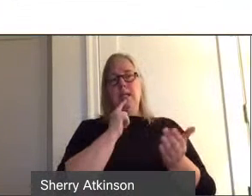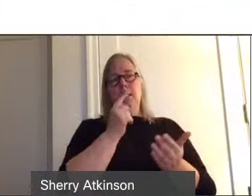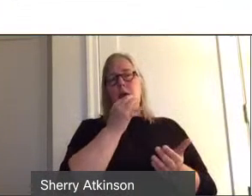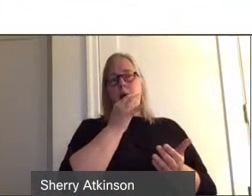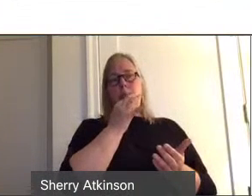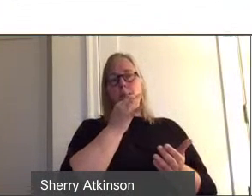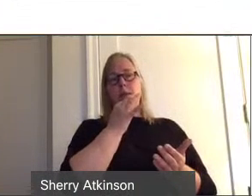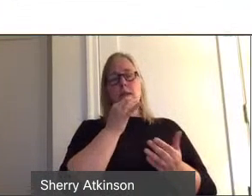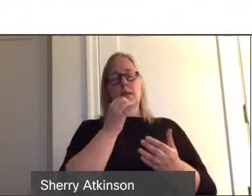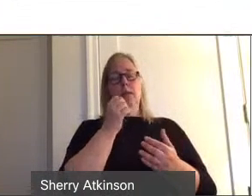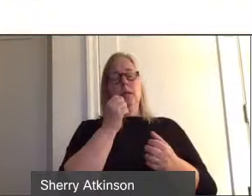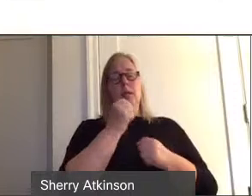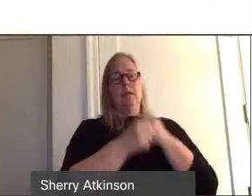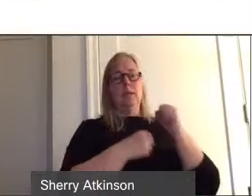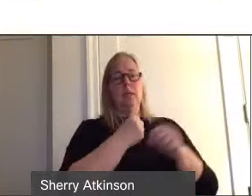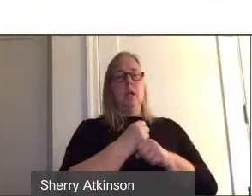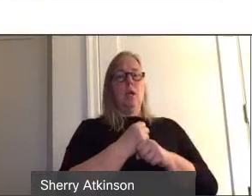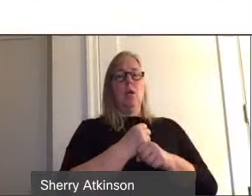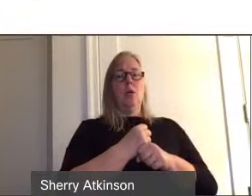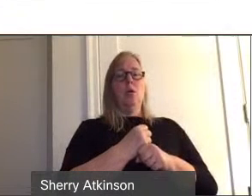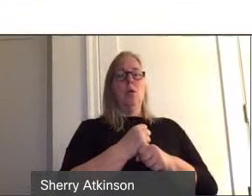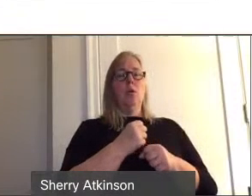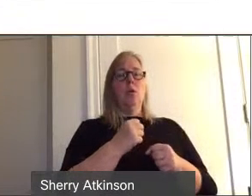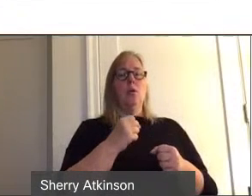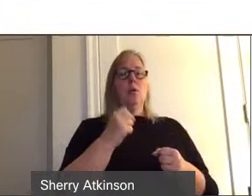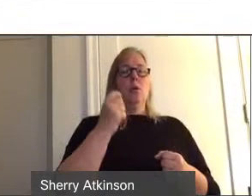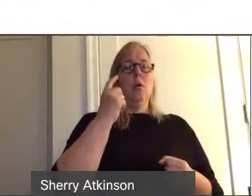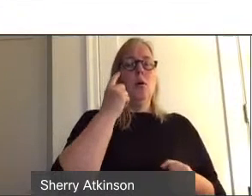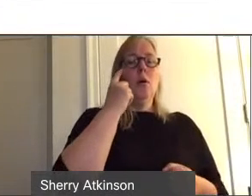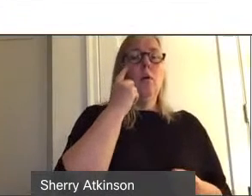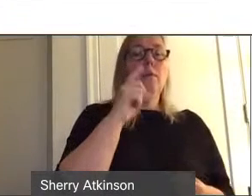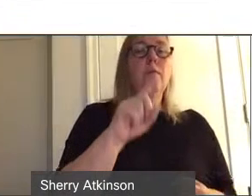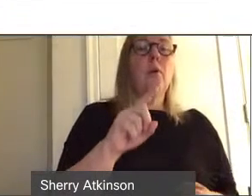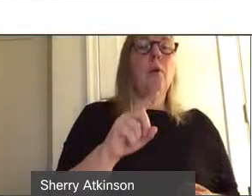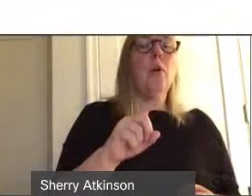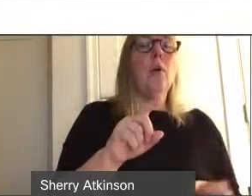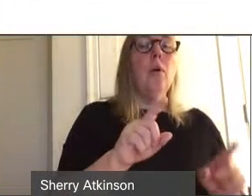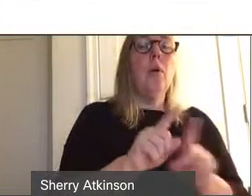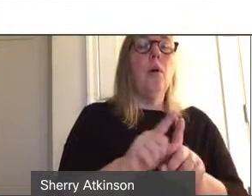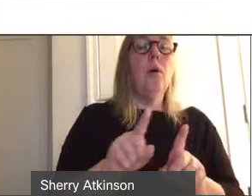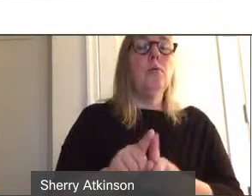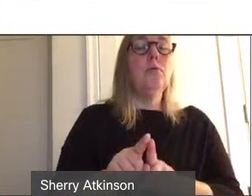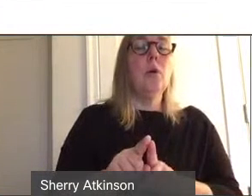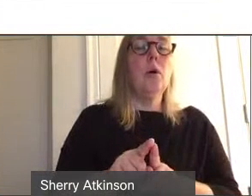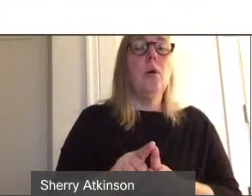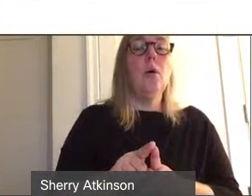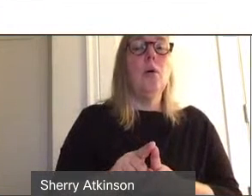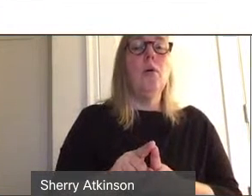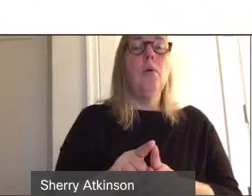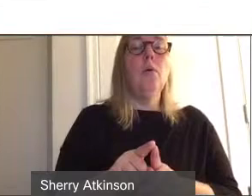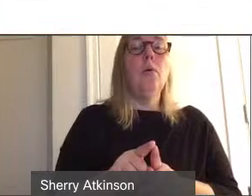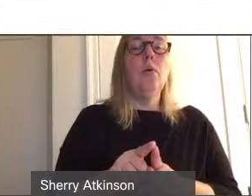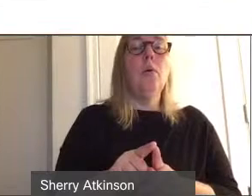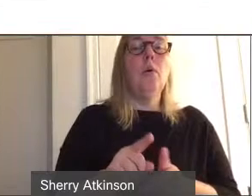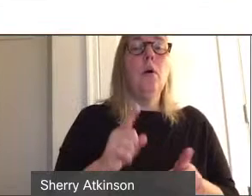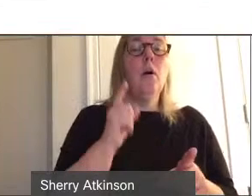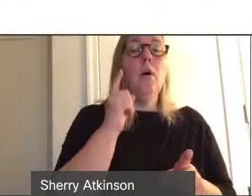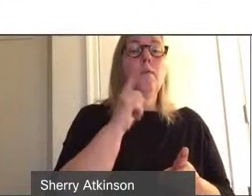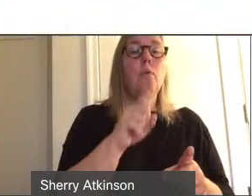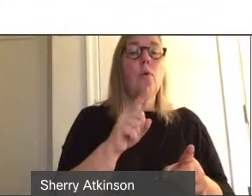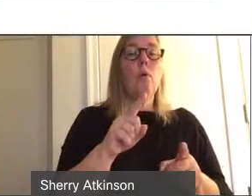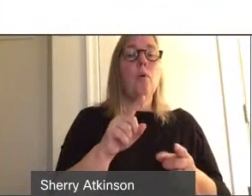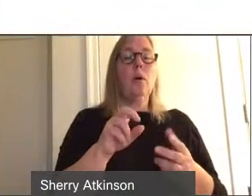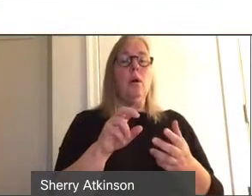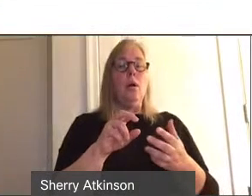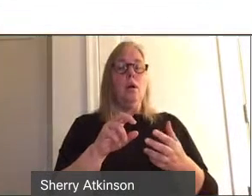for, I believe it's the Dr. Patel Drive and another one of these intersections. But the goal is to get these designed and